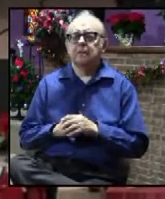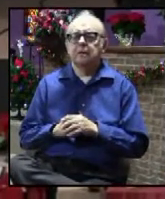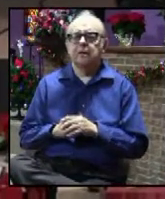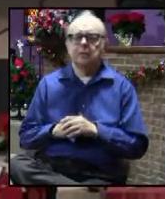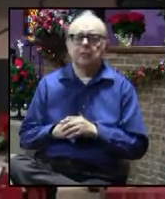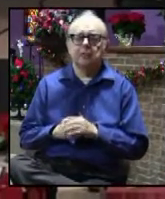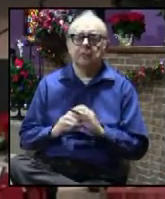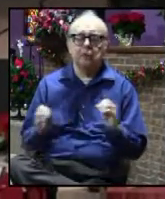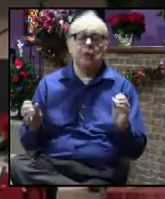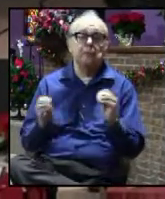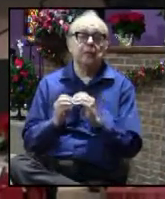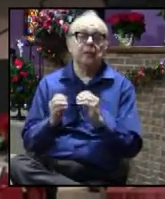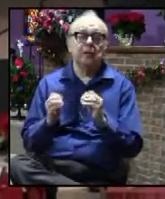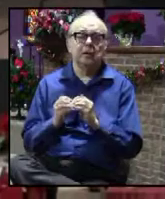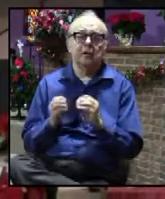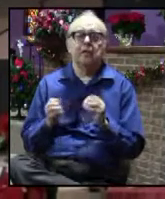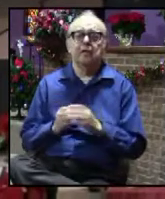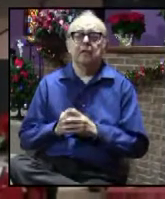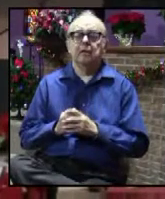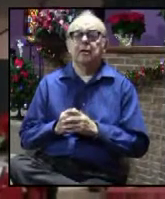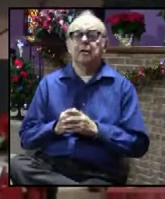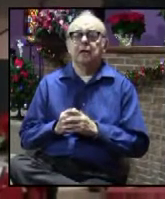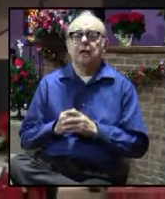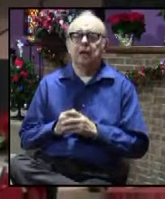And it's no longer